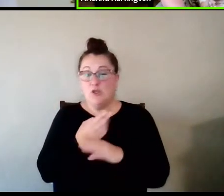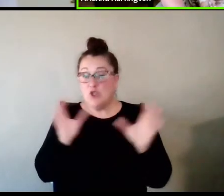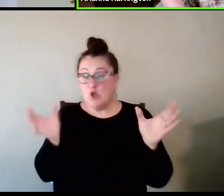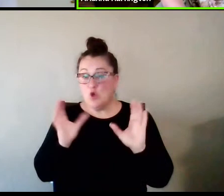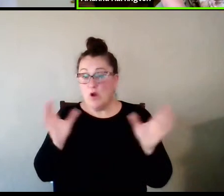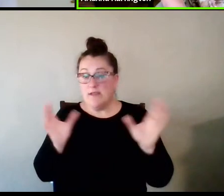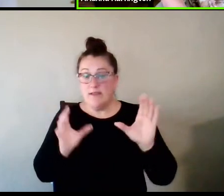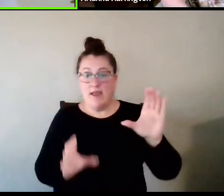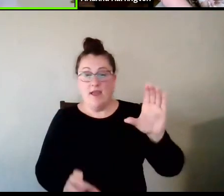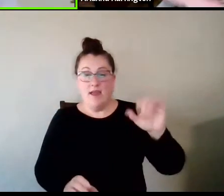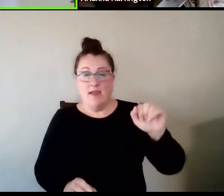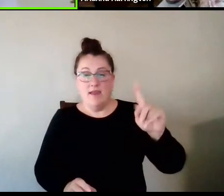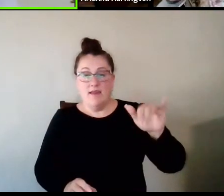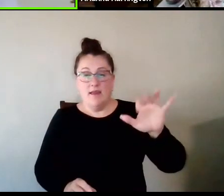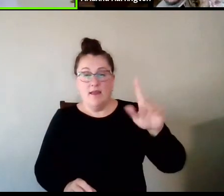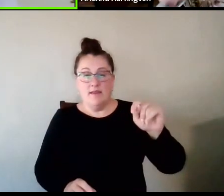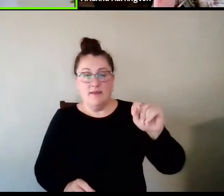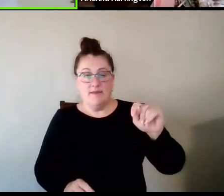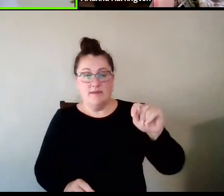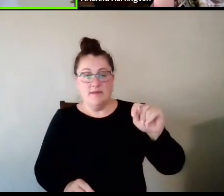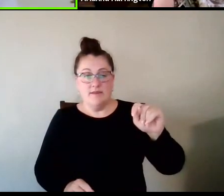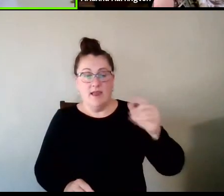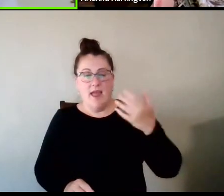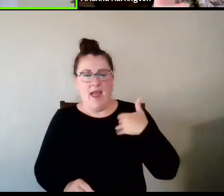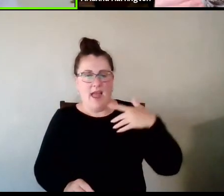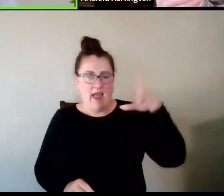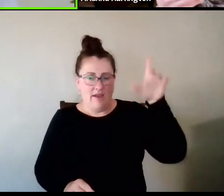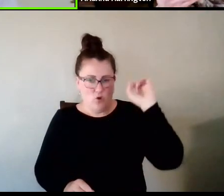a catalyst. Yeah. We have a question,